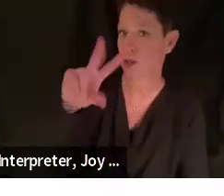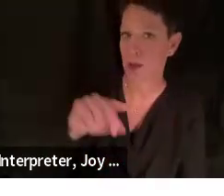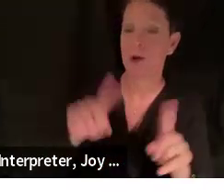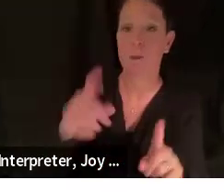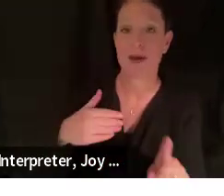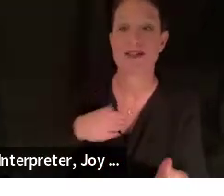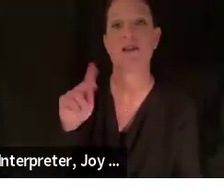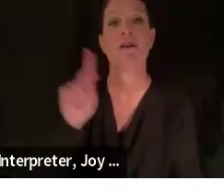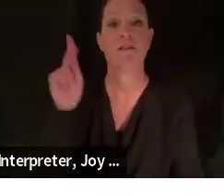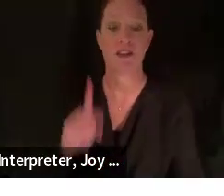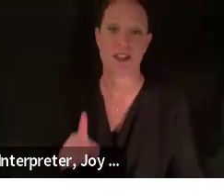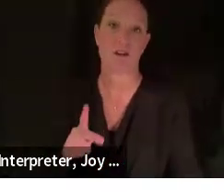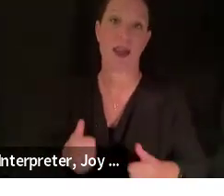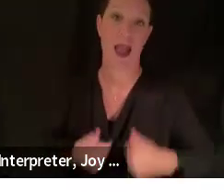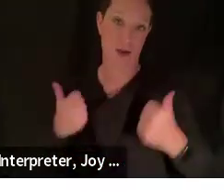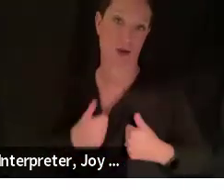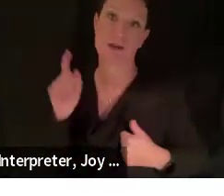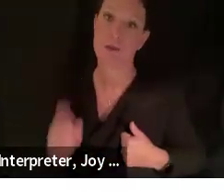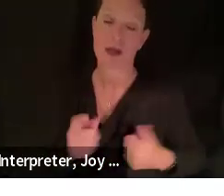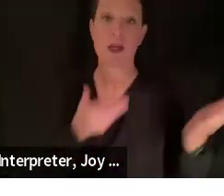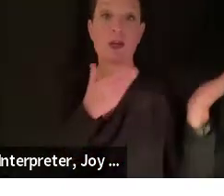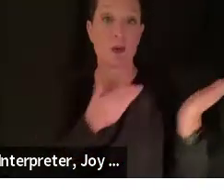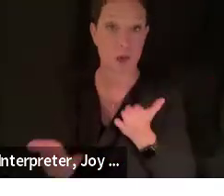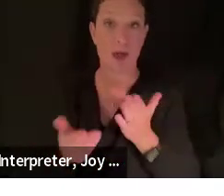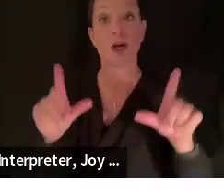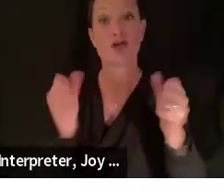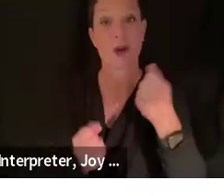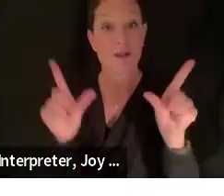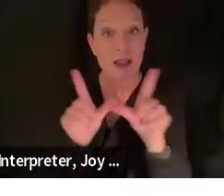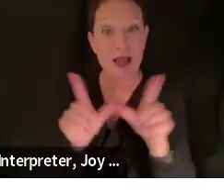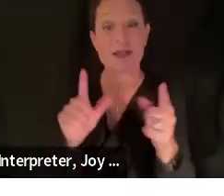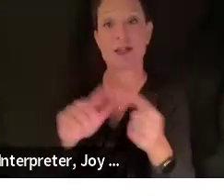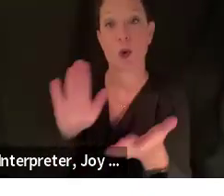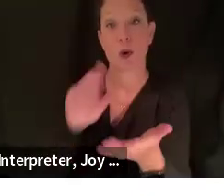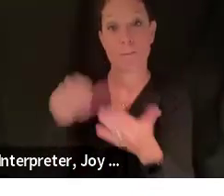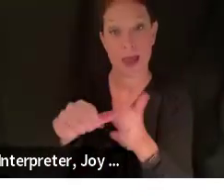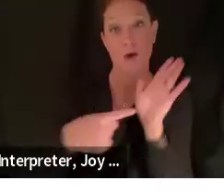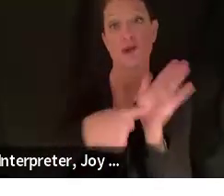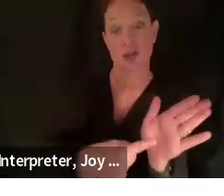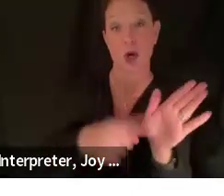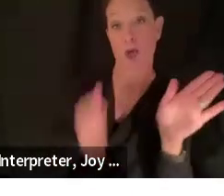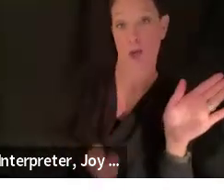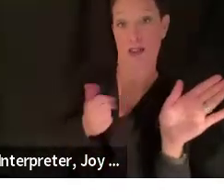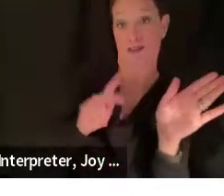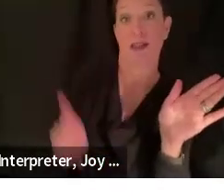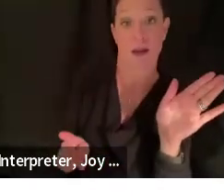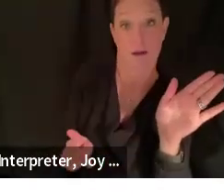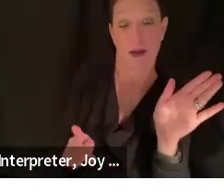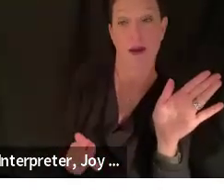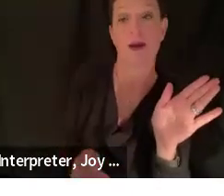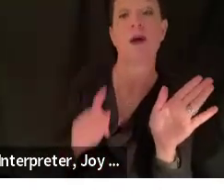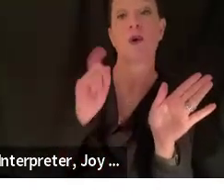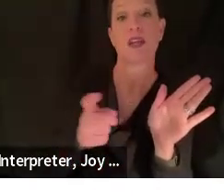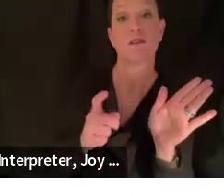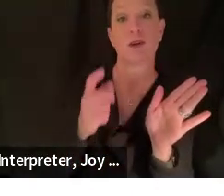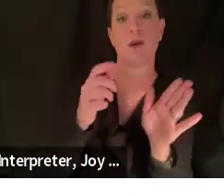need to have Philadelphia residency. So bringing your license or a piece of mail to show residency can get you a